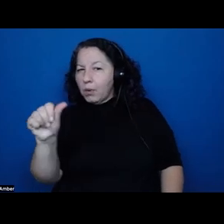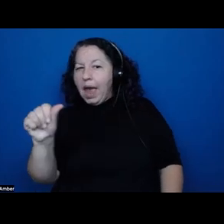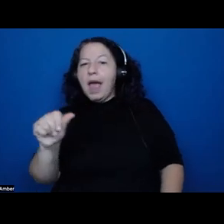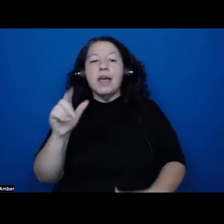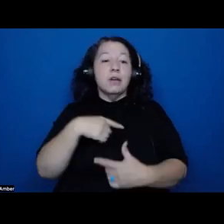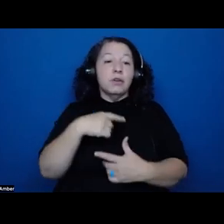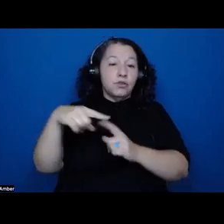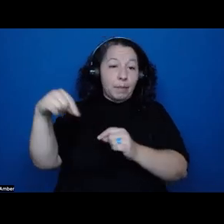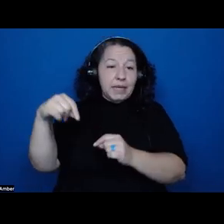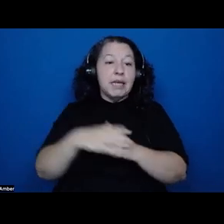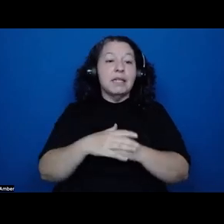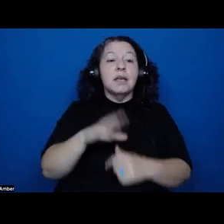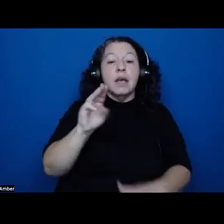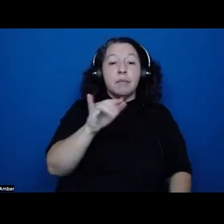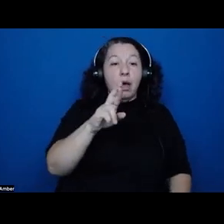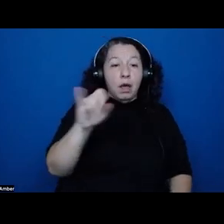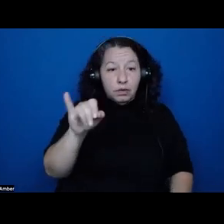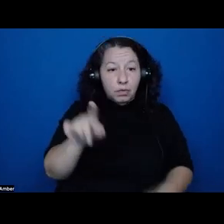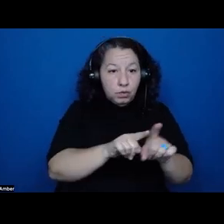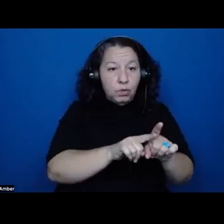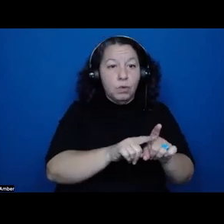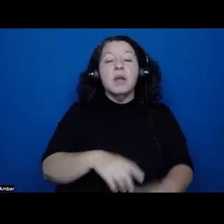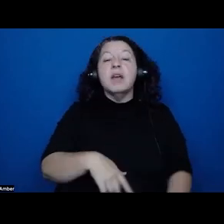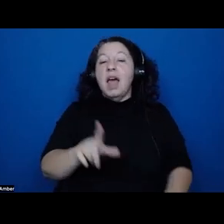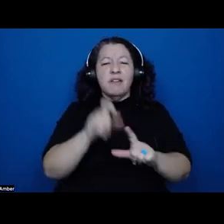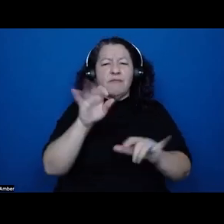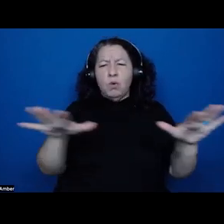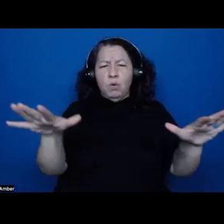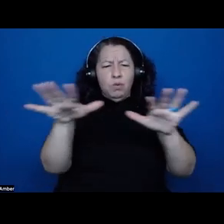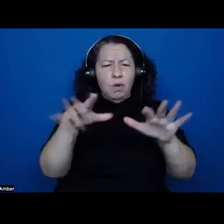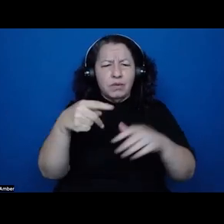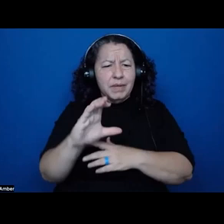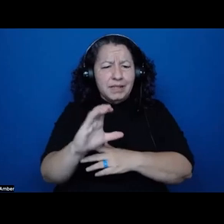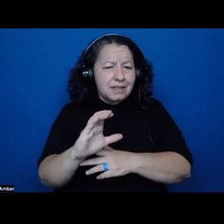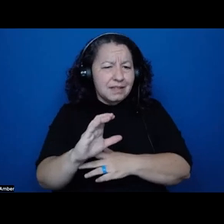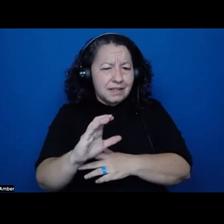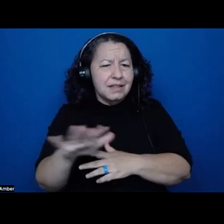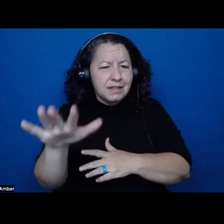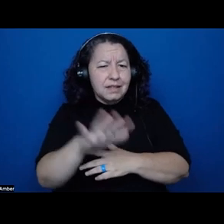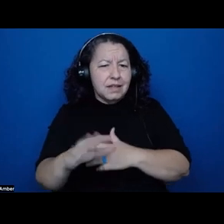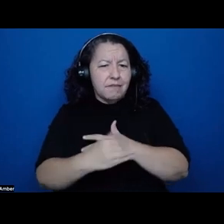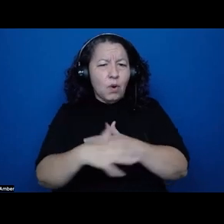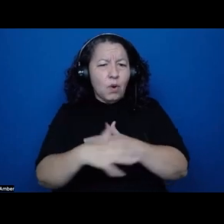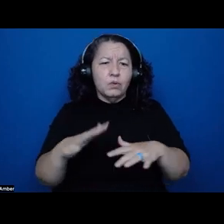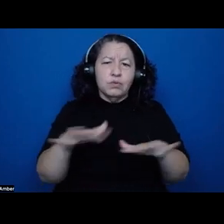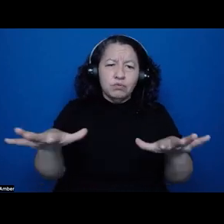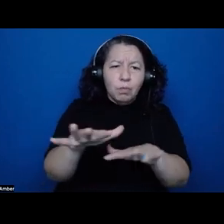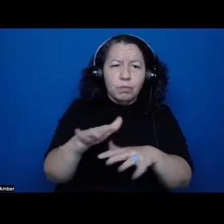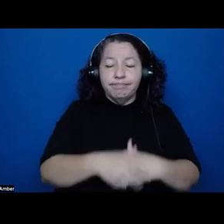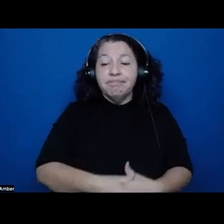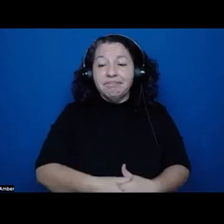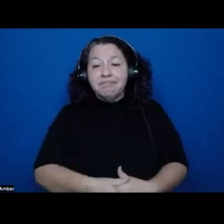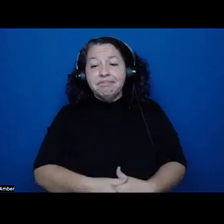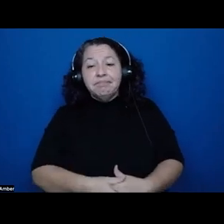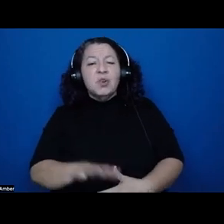also found across the Pacific or across the oceans. And so